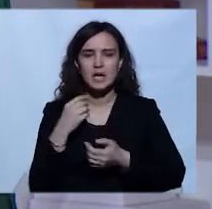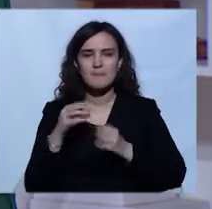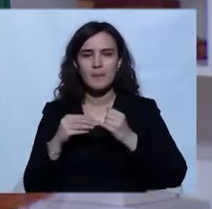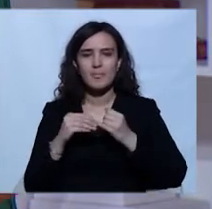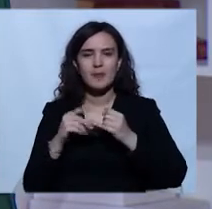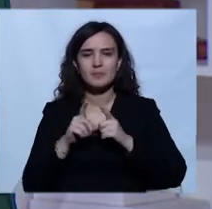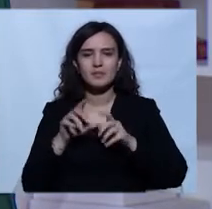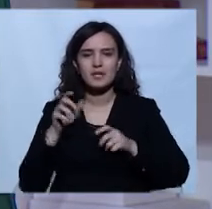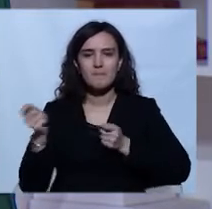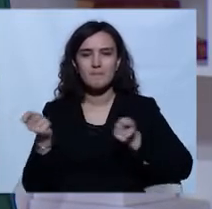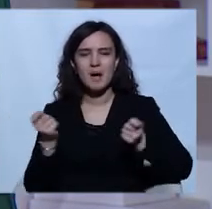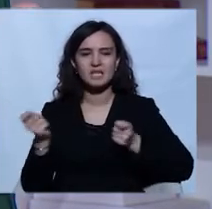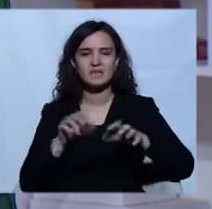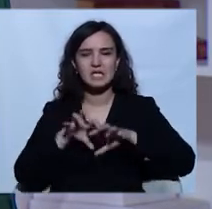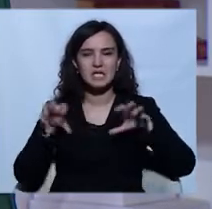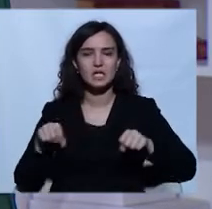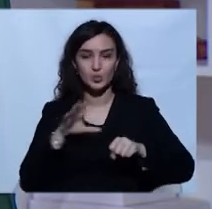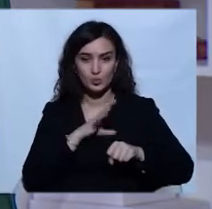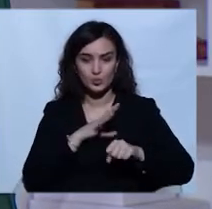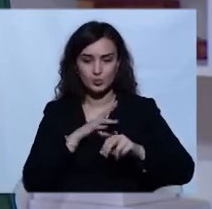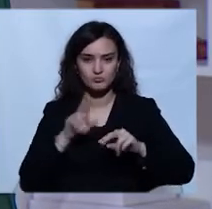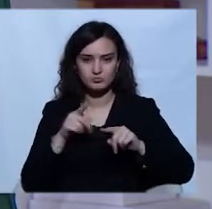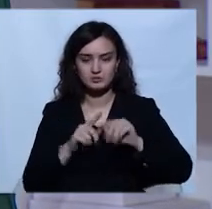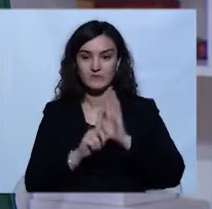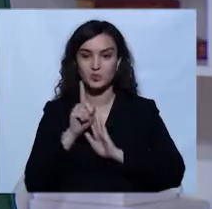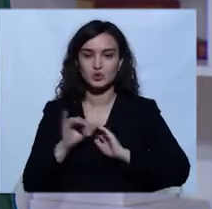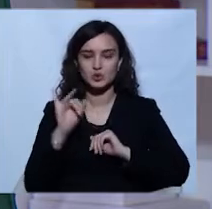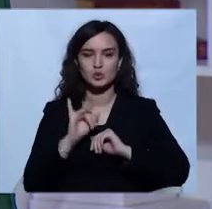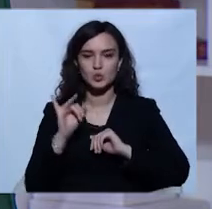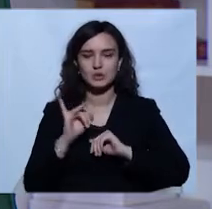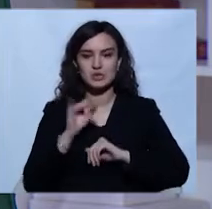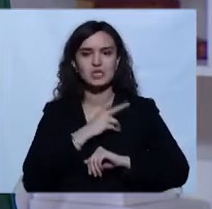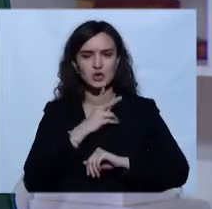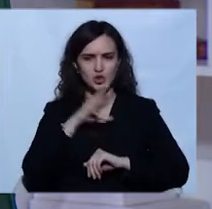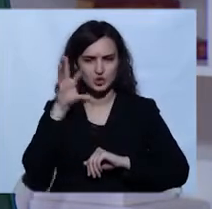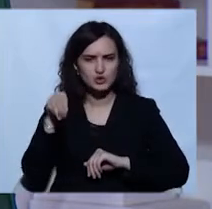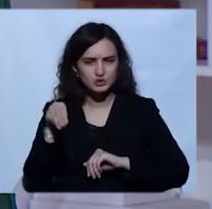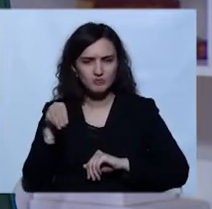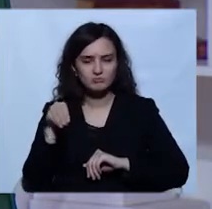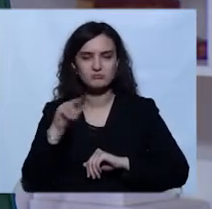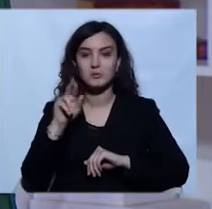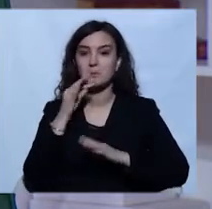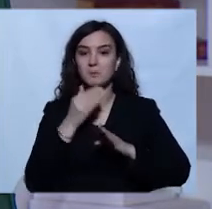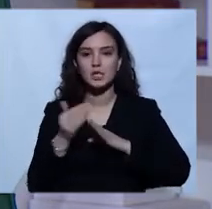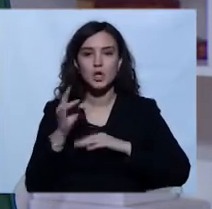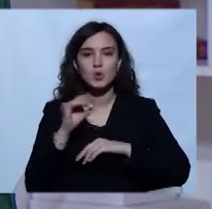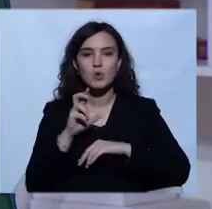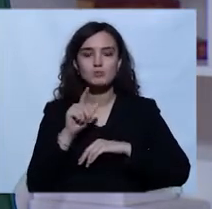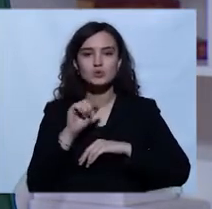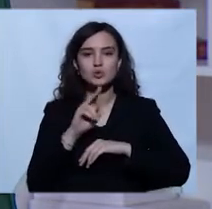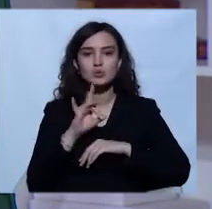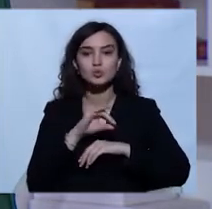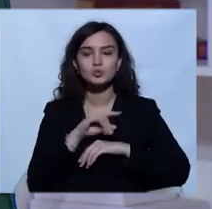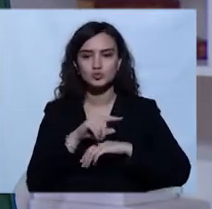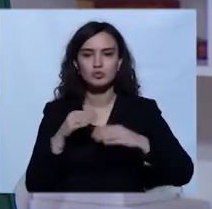traveling everywhere. So we start this story in England, but then Robinson Crusoe